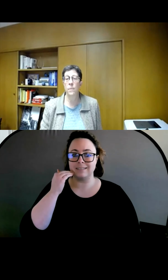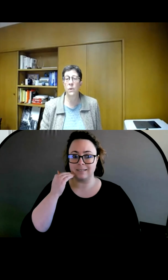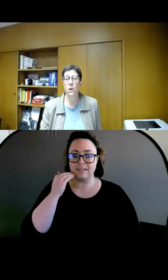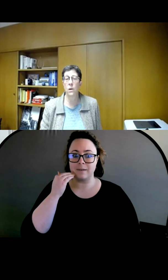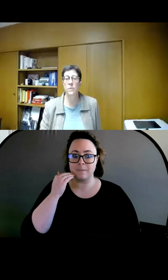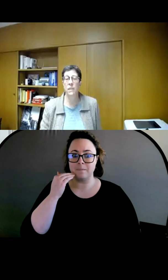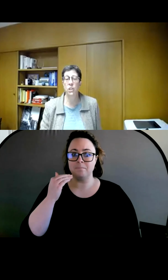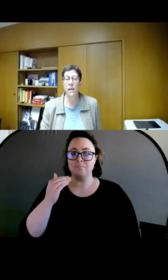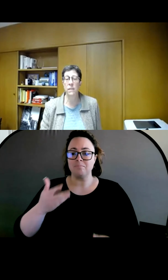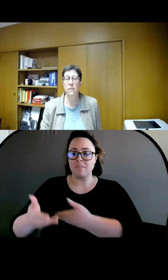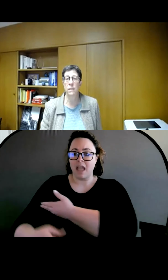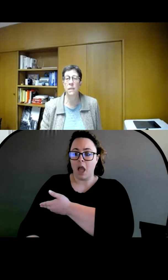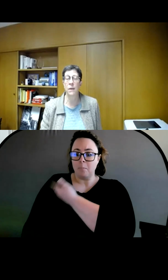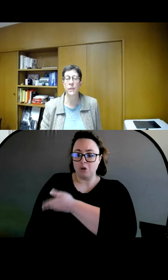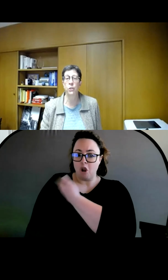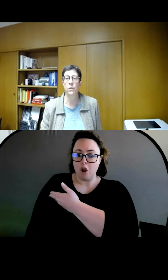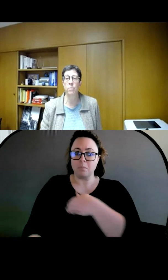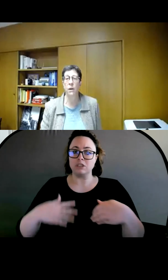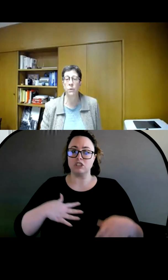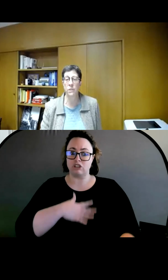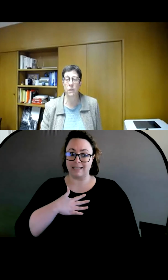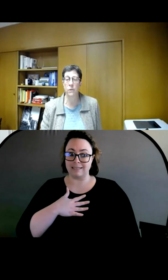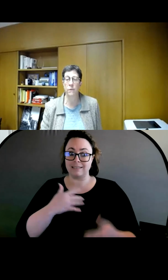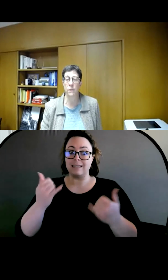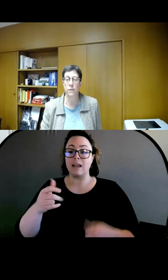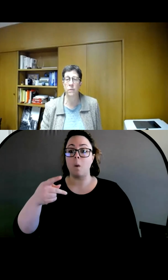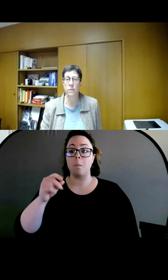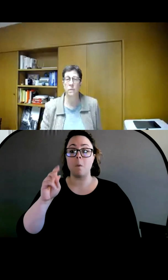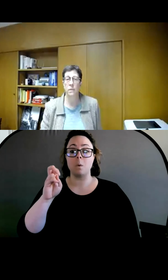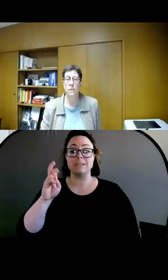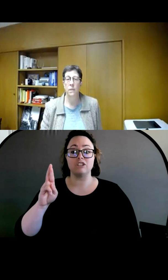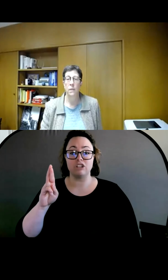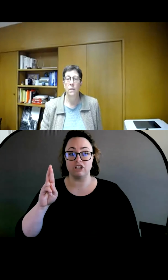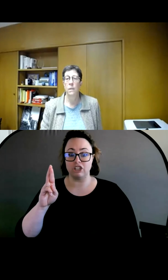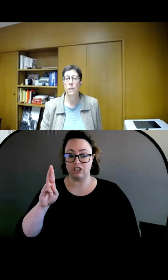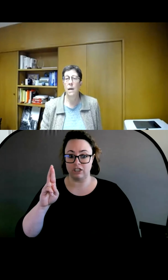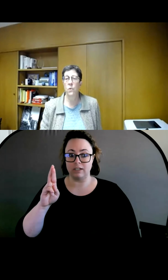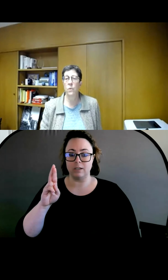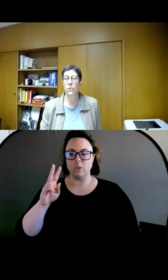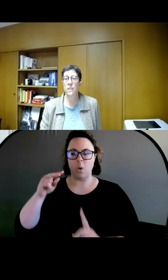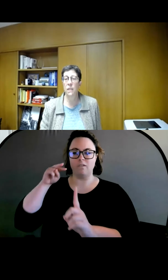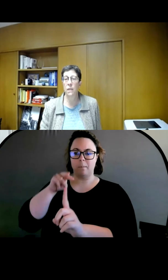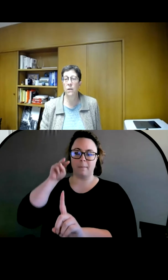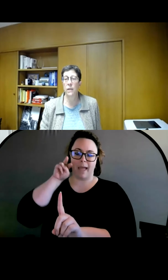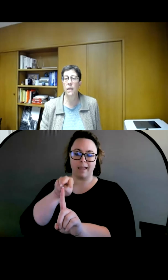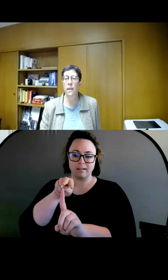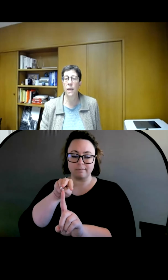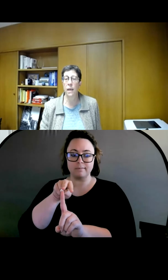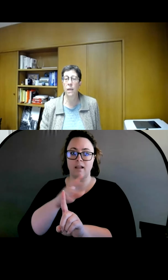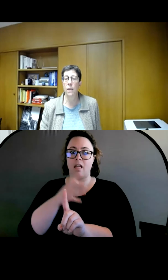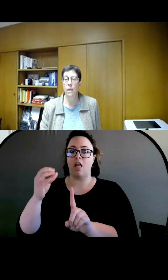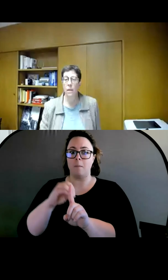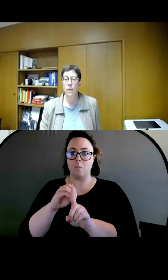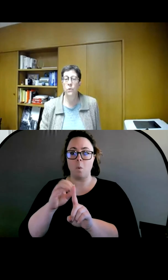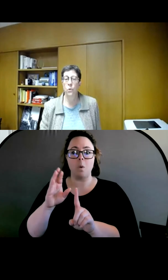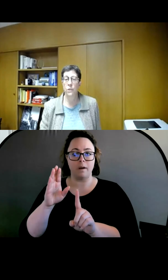in upper arms and chest. And now I'm going to show you the posterior view. A lot more bruising here, again,